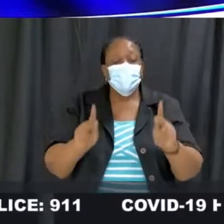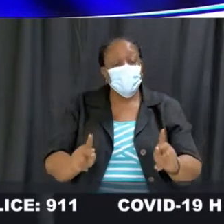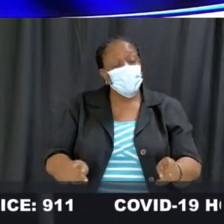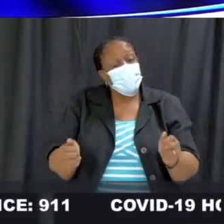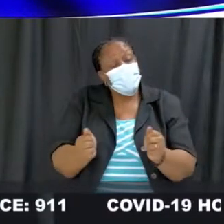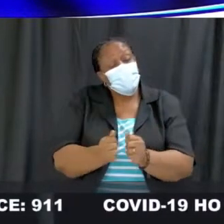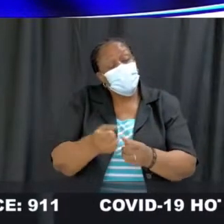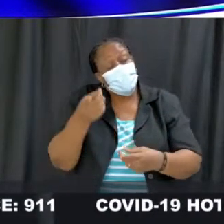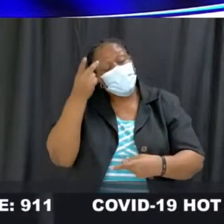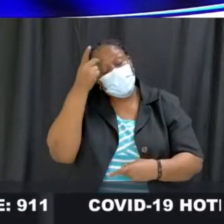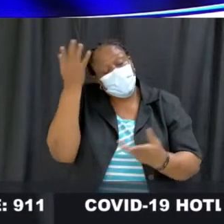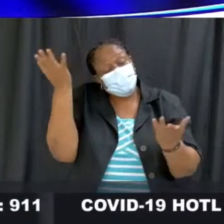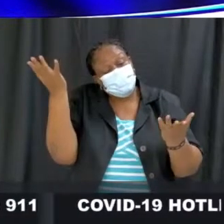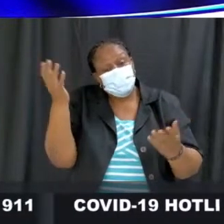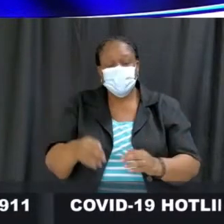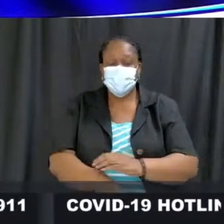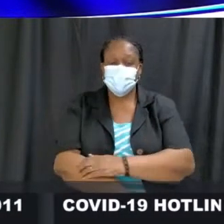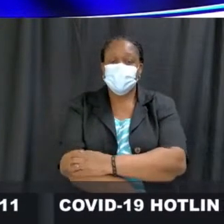the numbers.